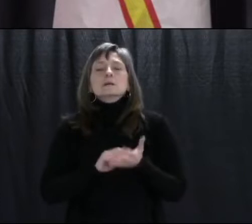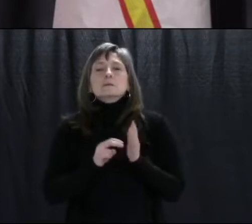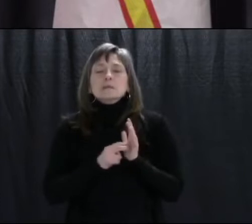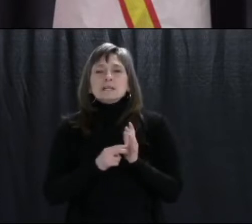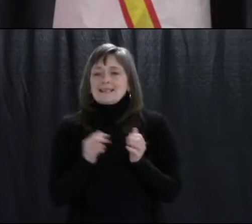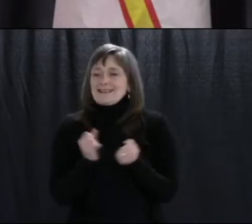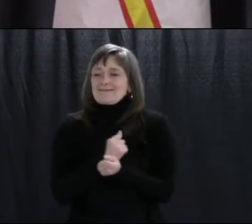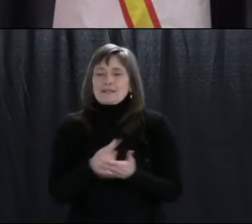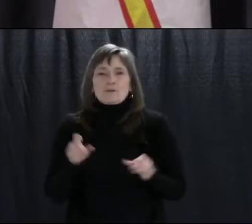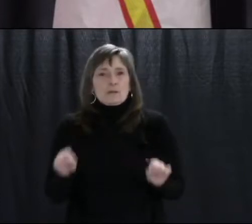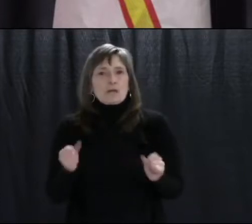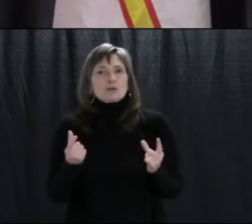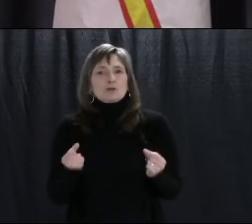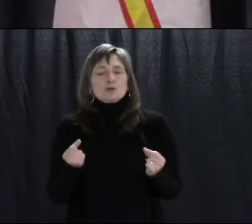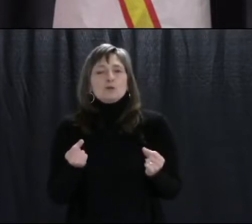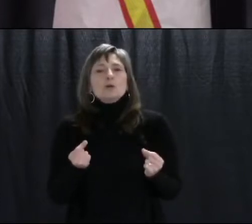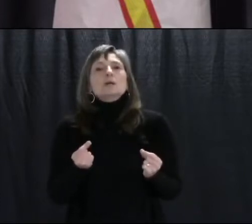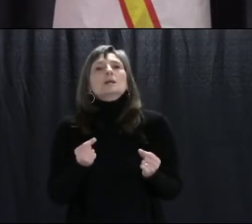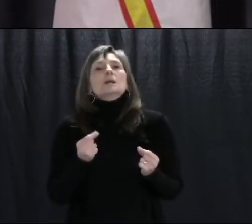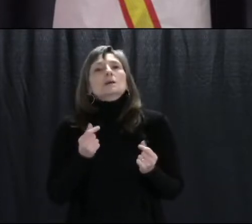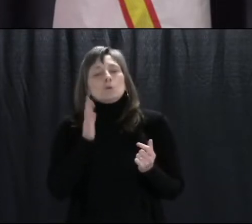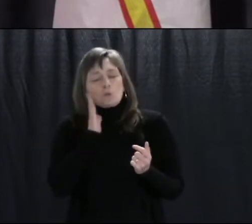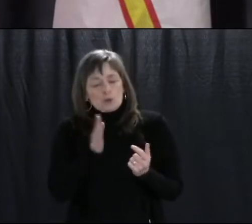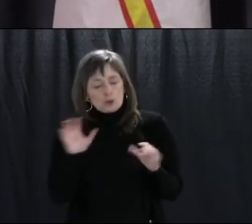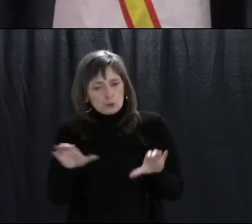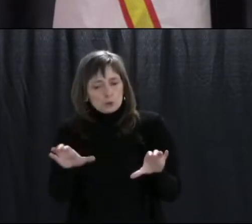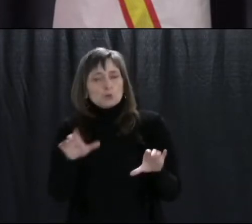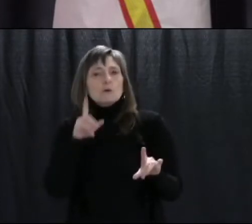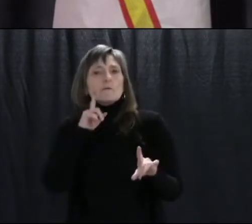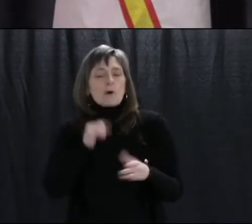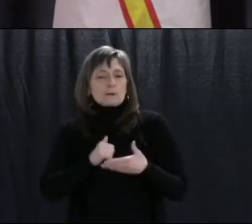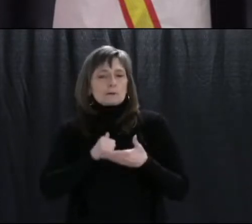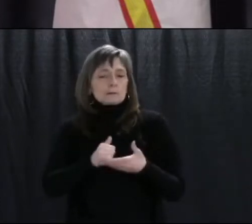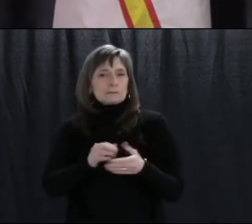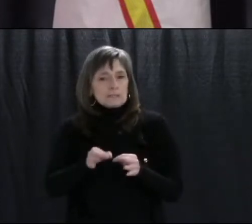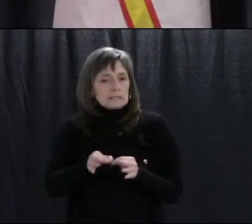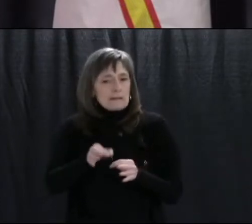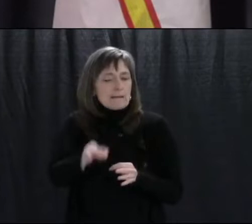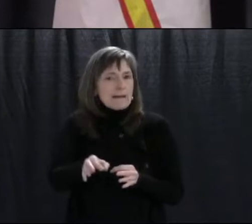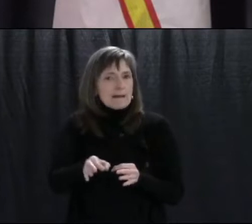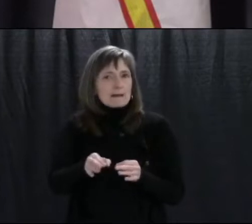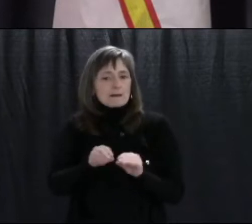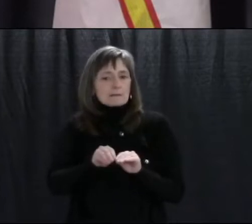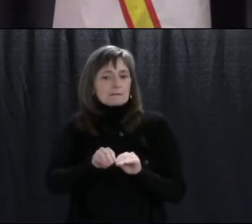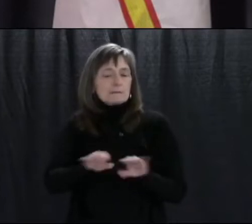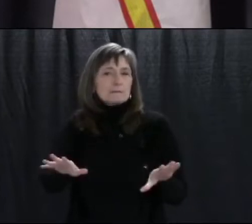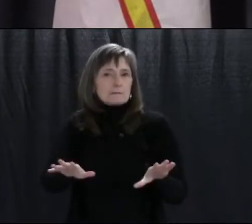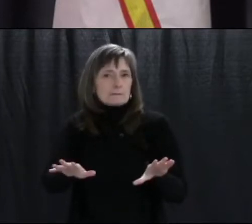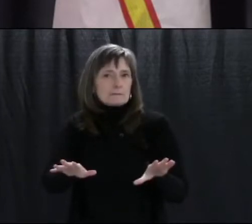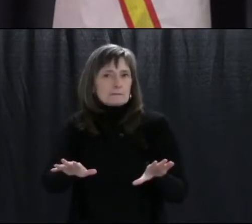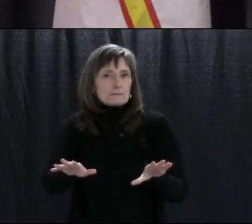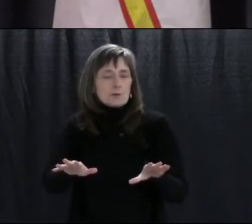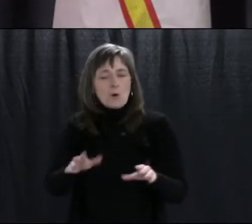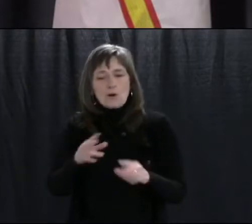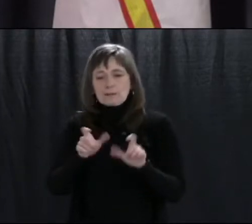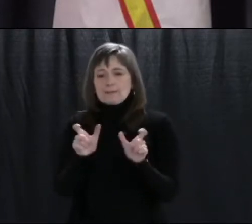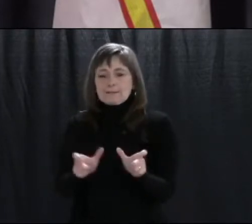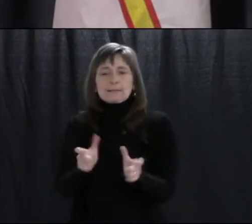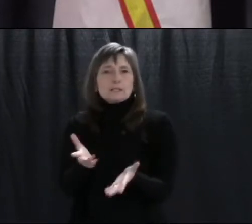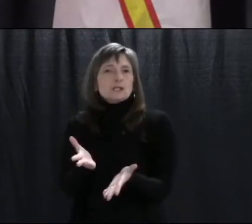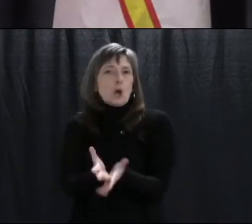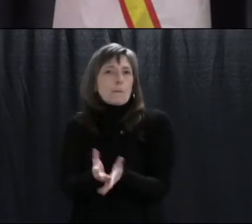necessary to decrease, to delay, and contain the spread of COVID-19. We